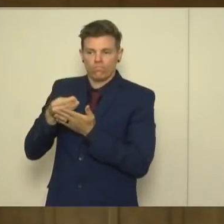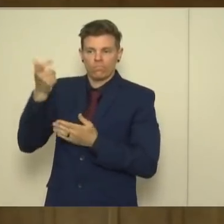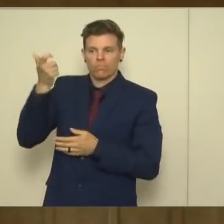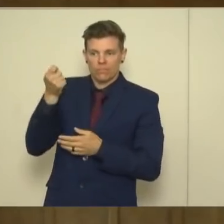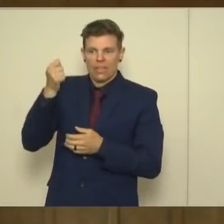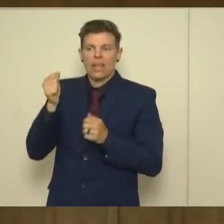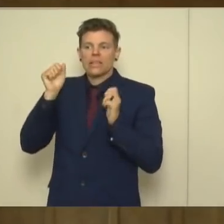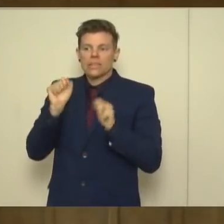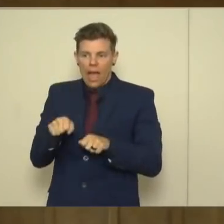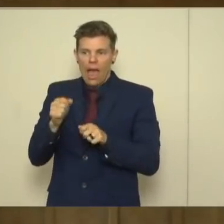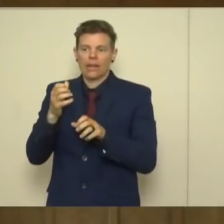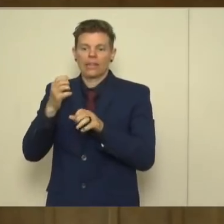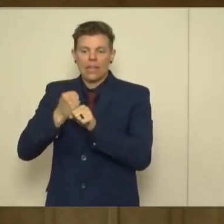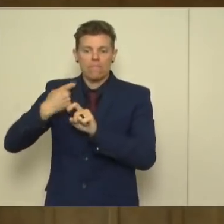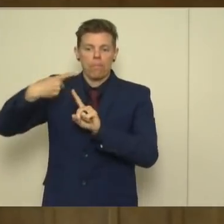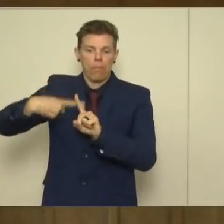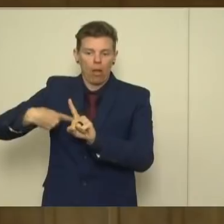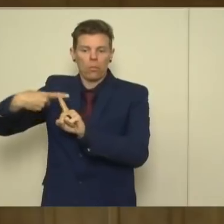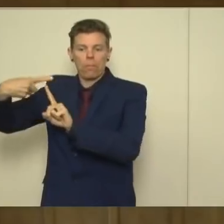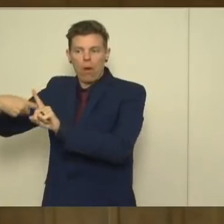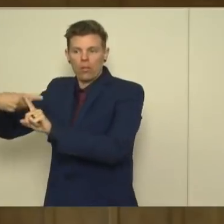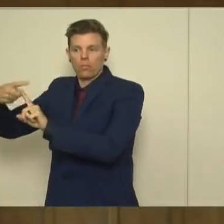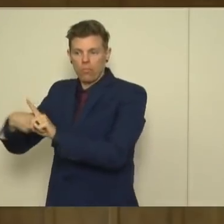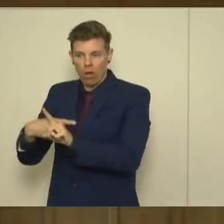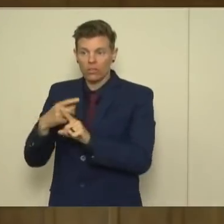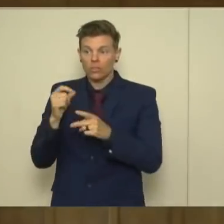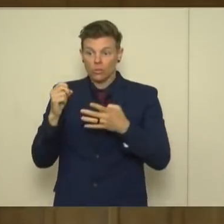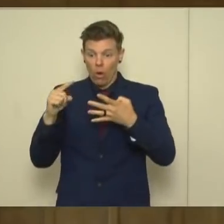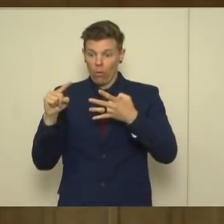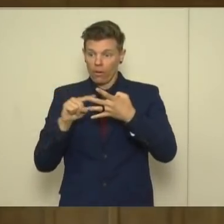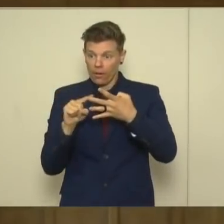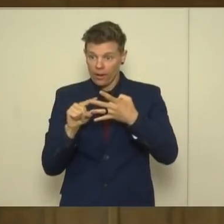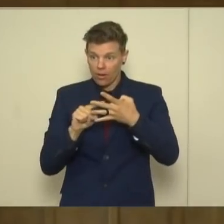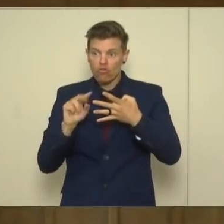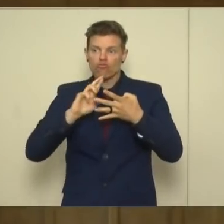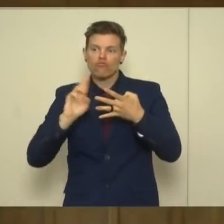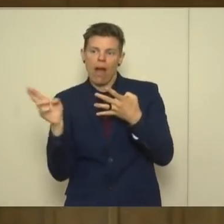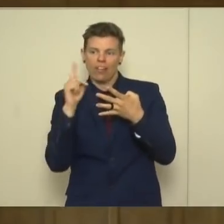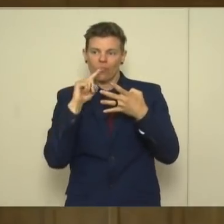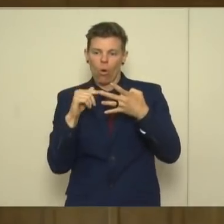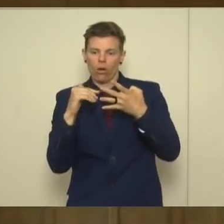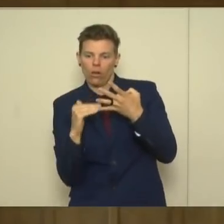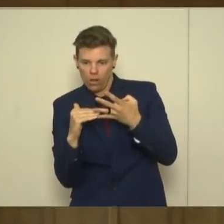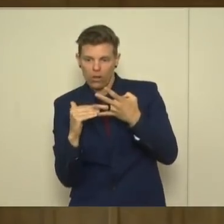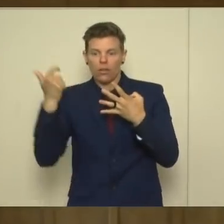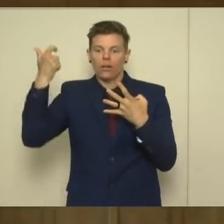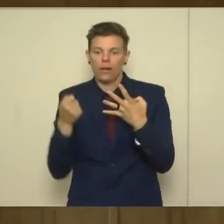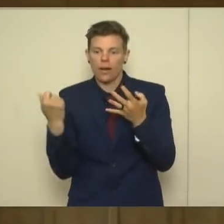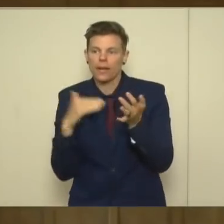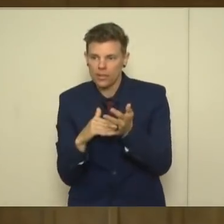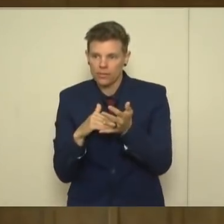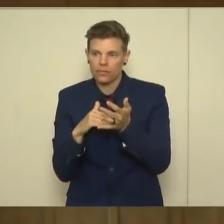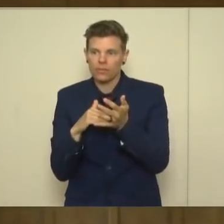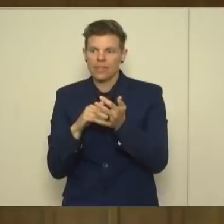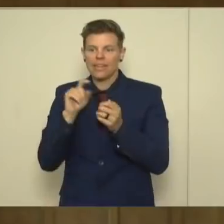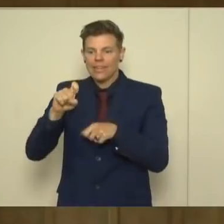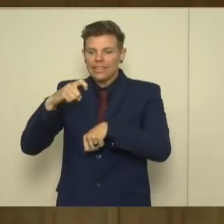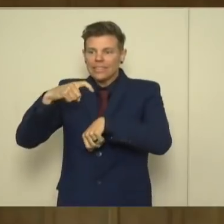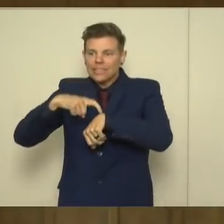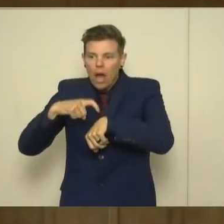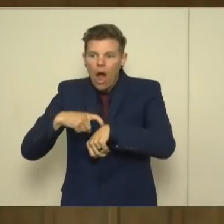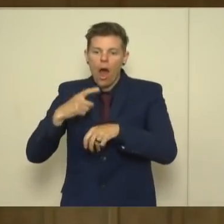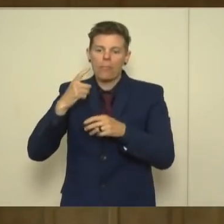needs evidence of a renewed public health order to provide additional funding for all the waivers we've obtained to expand.